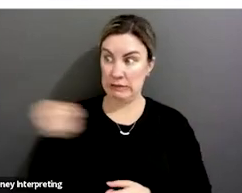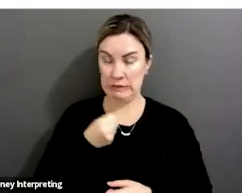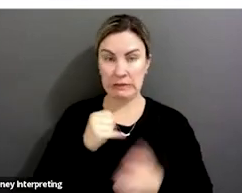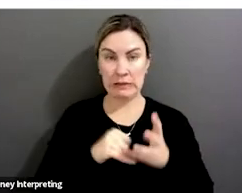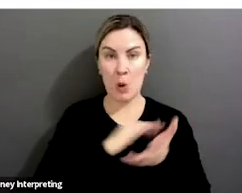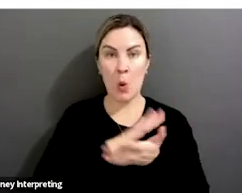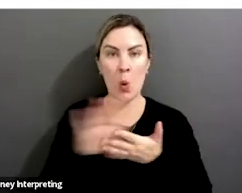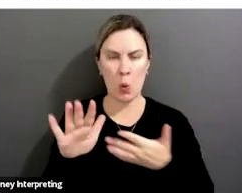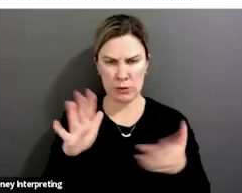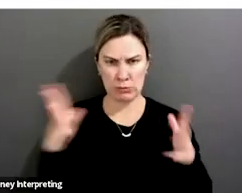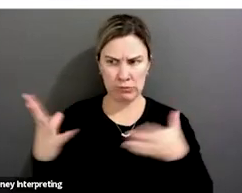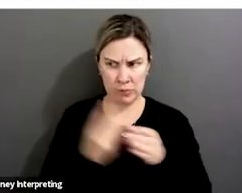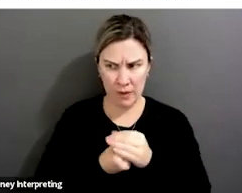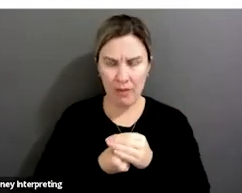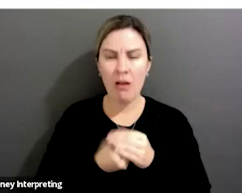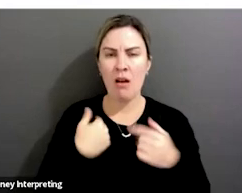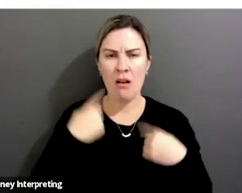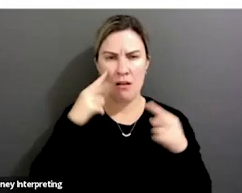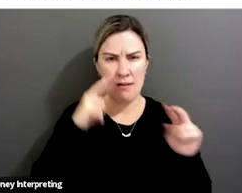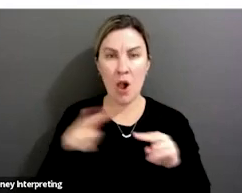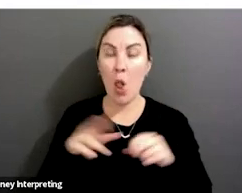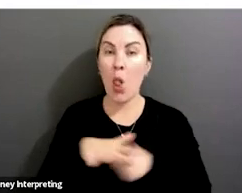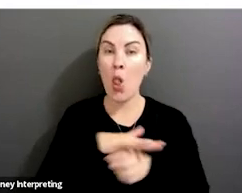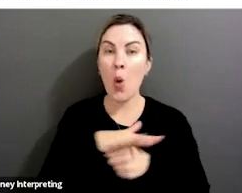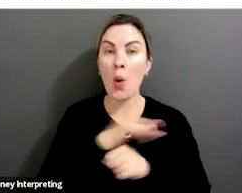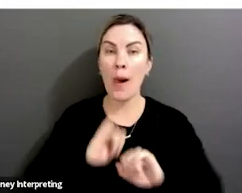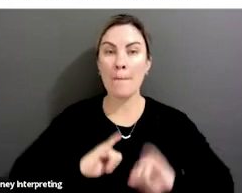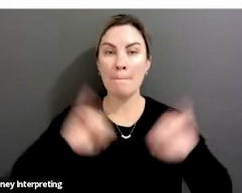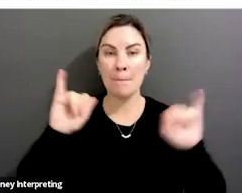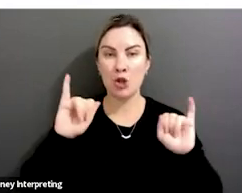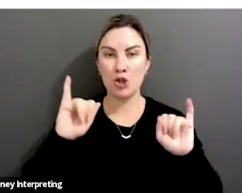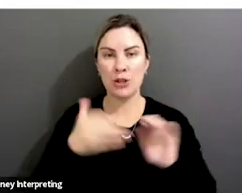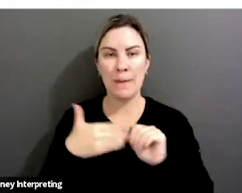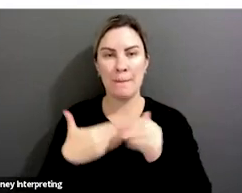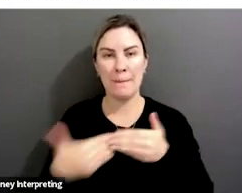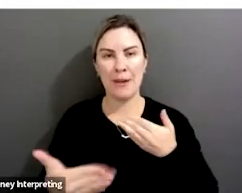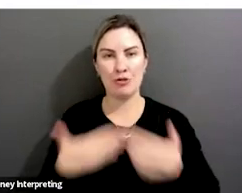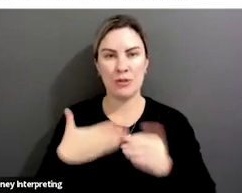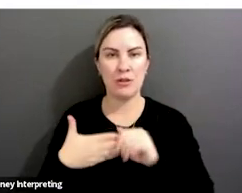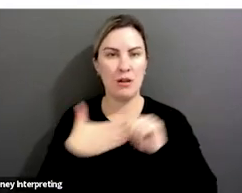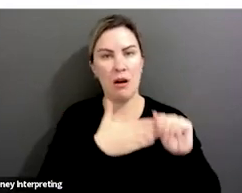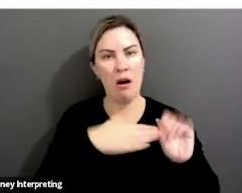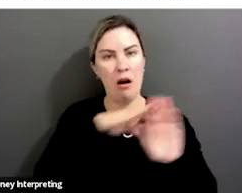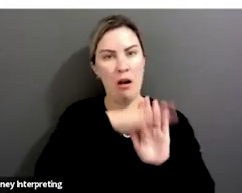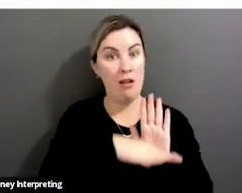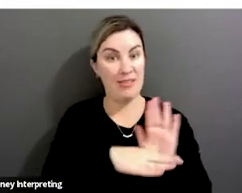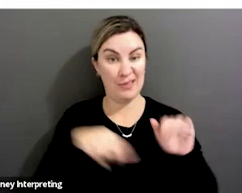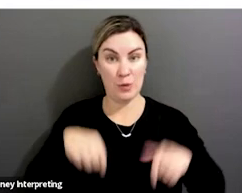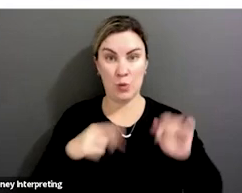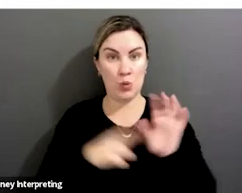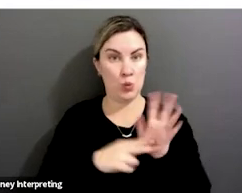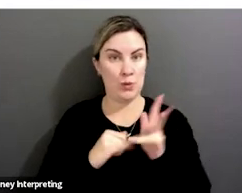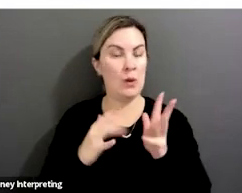South Wales was we created the local emergency management guidelines for DIDRR in New South Wales. In that process, we took